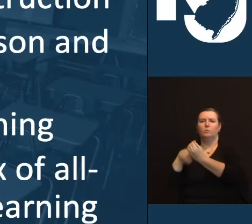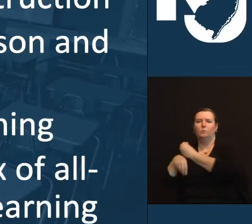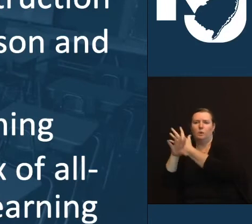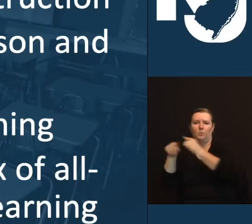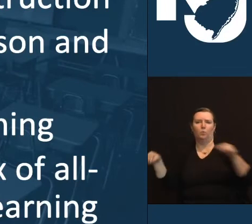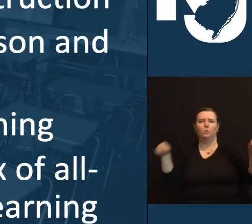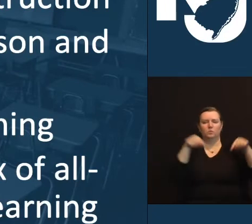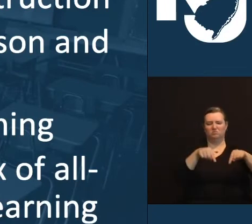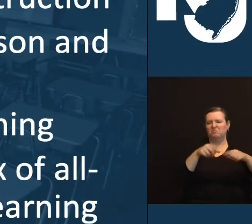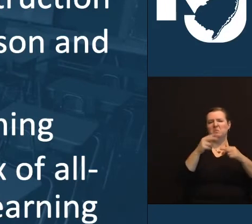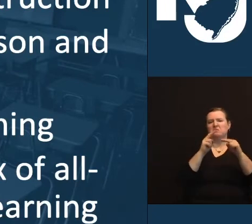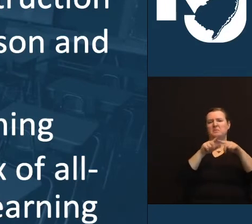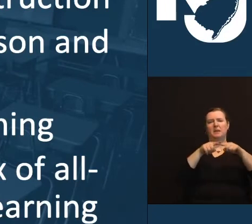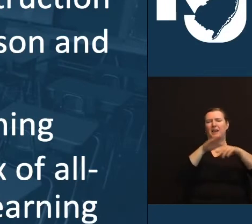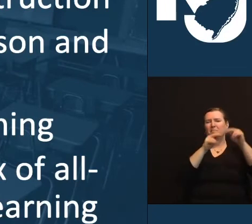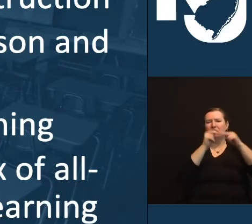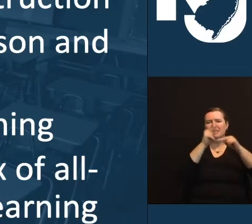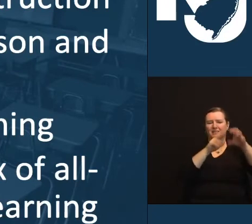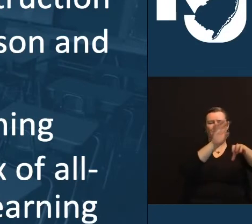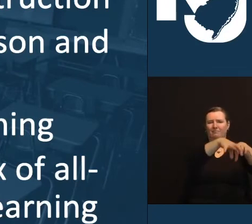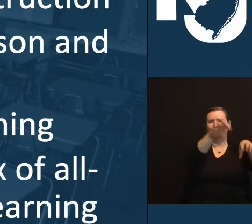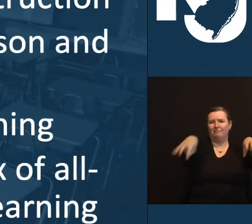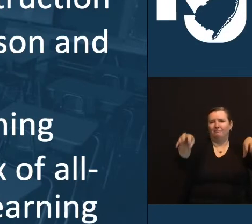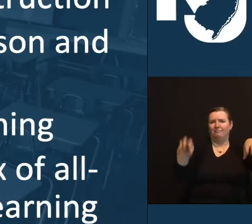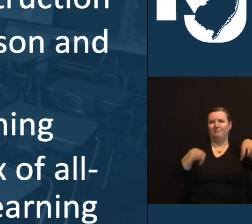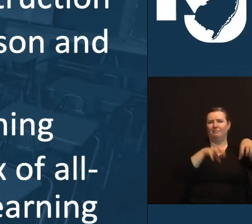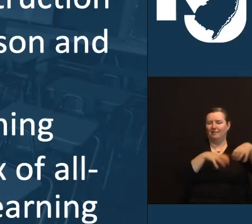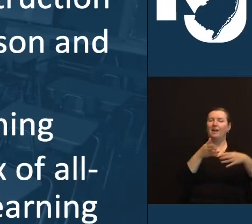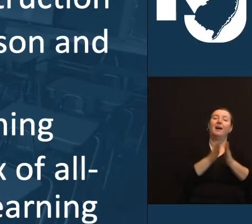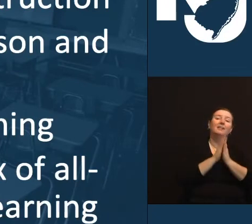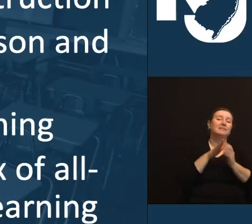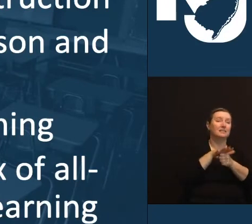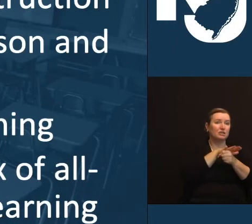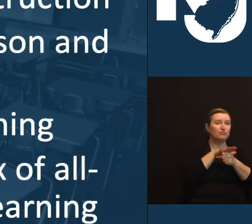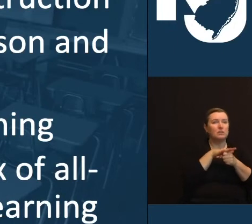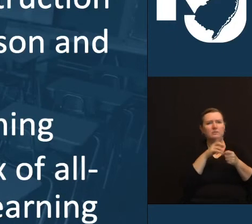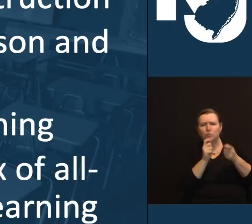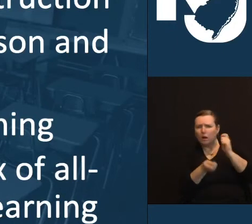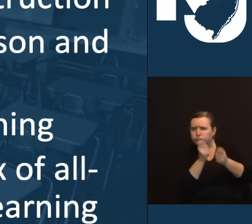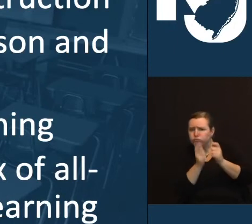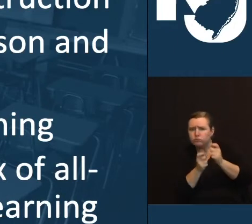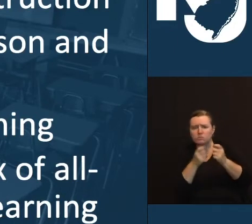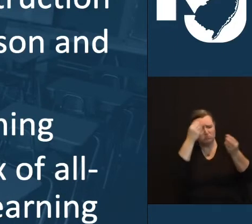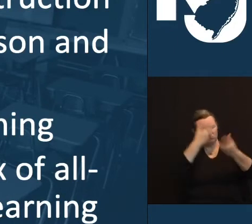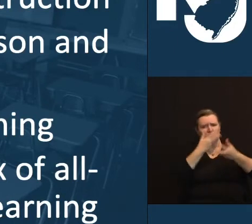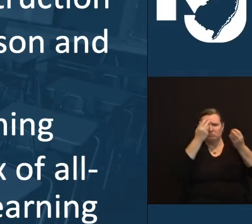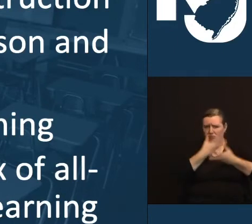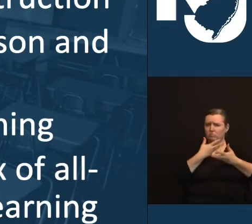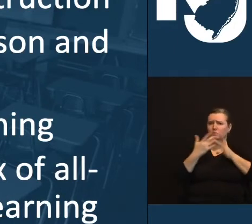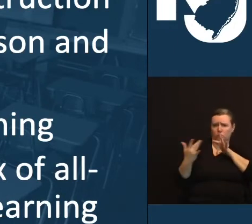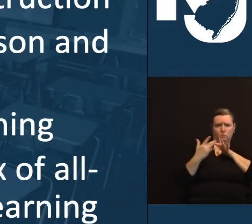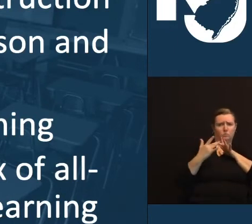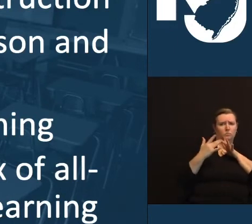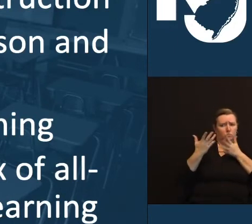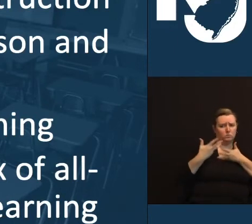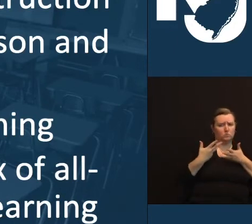buildings. And we ask districts to remain vigilant in reporting changes to their plans to their executive county